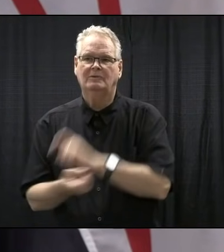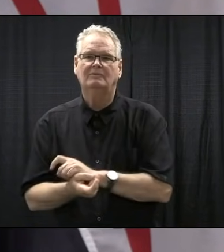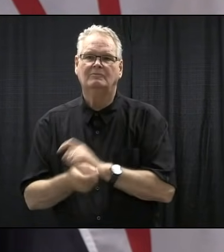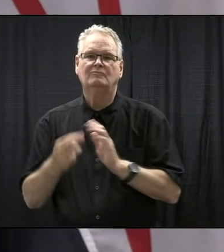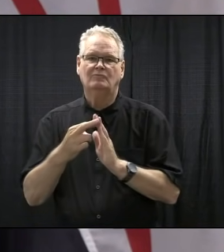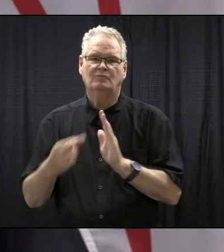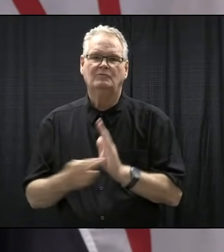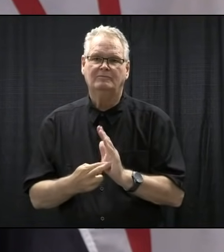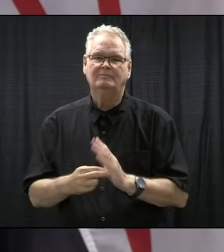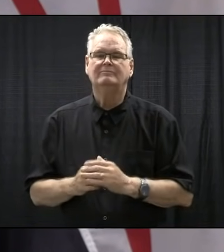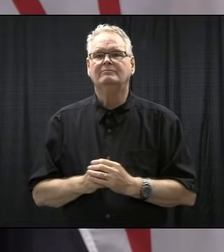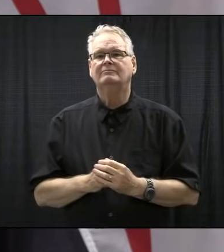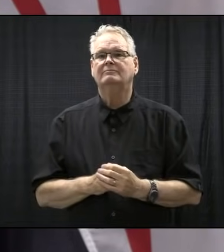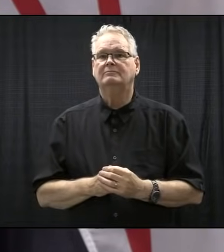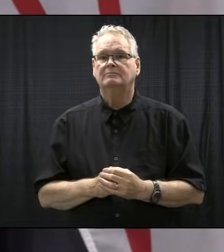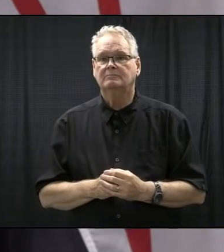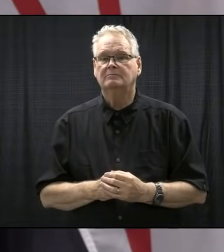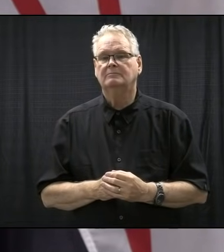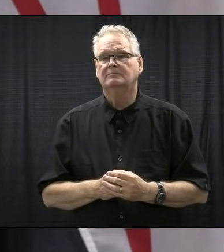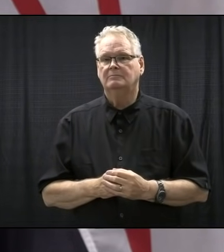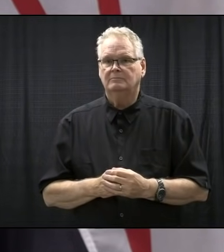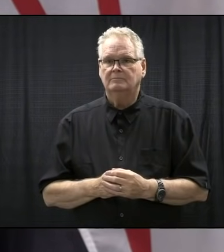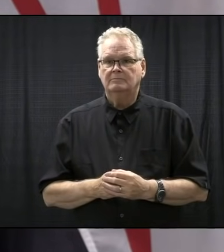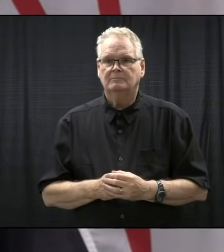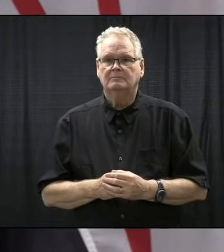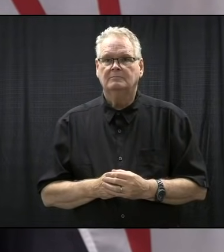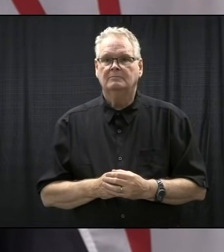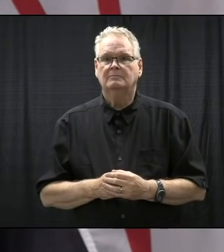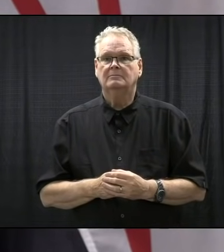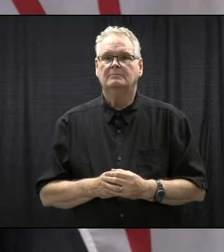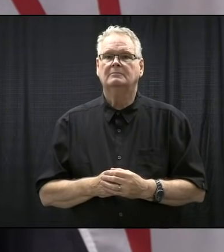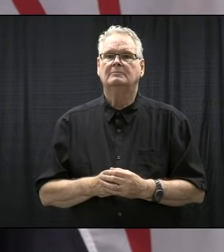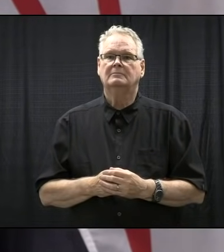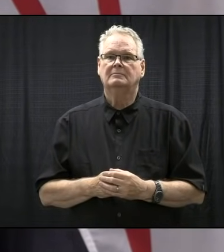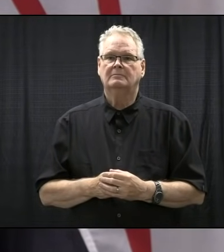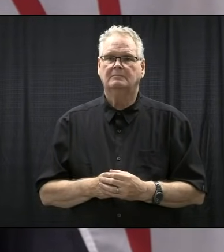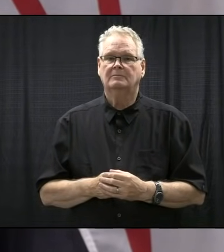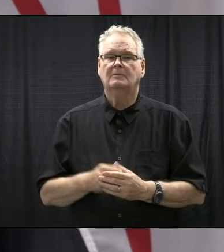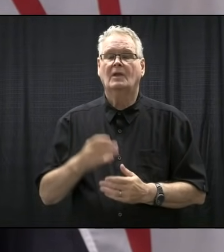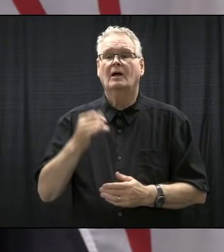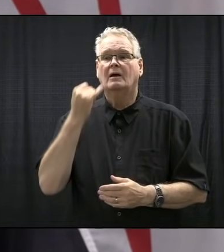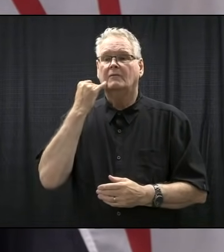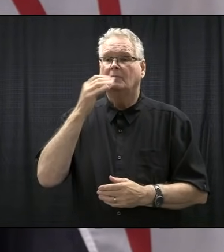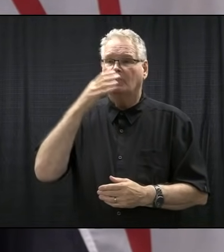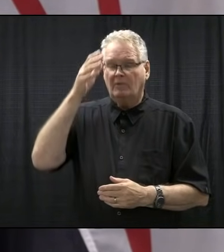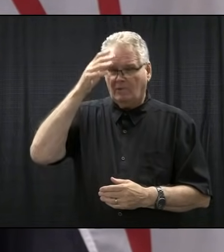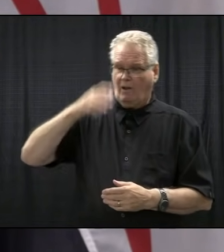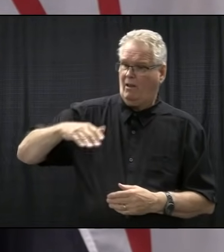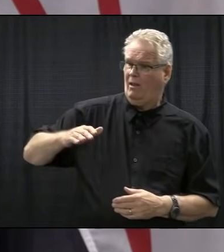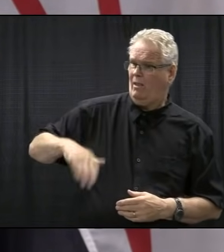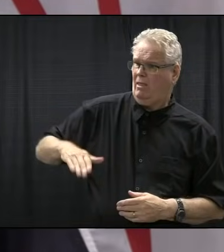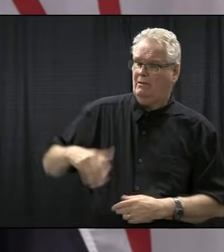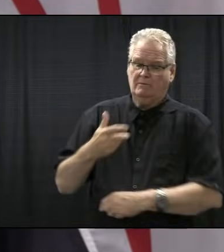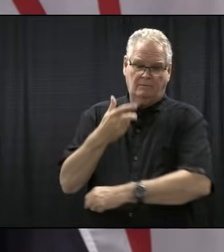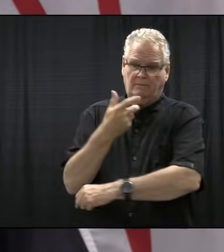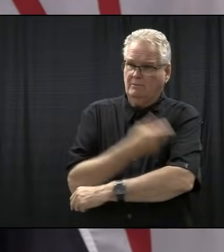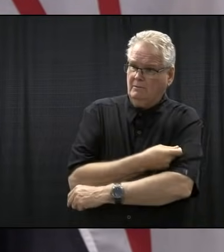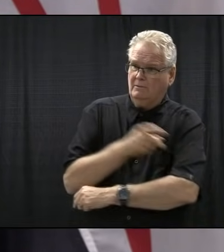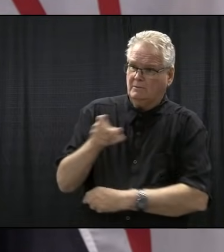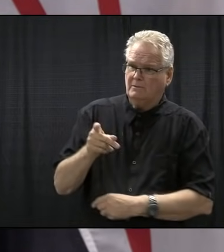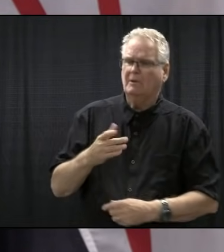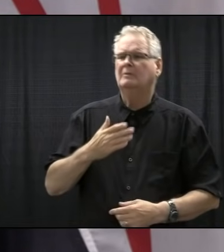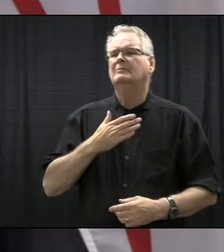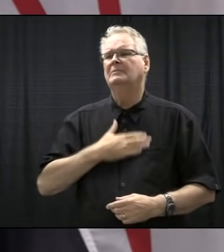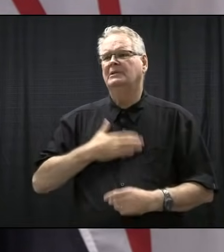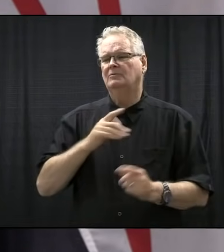delay that first dose. If you have questions or concerns about the vaccine, please turn to the right sources for answers. You can